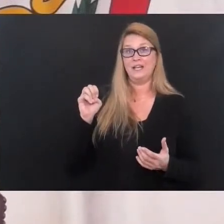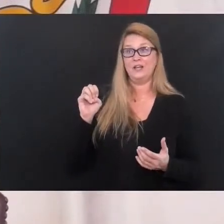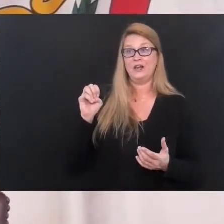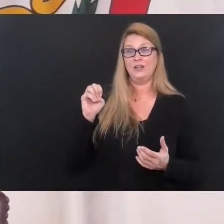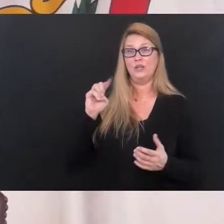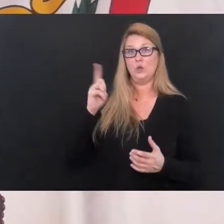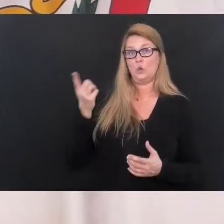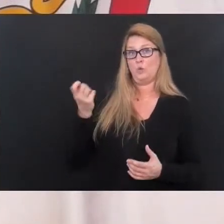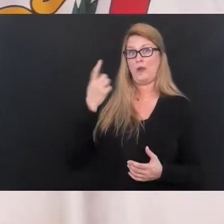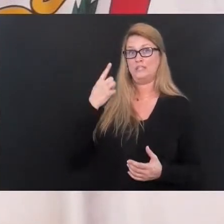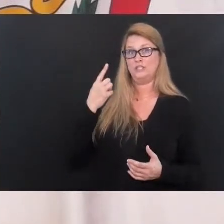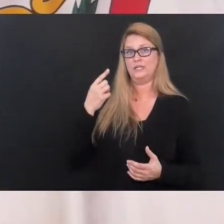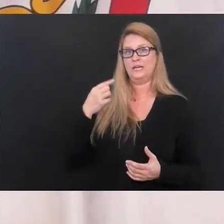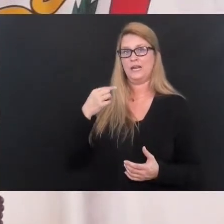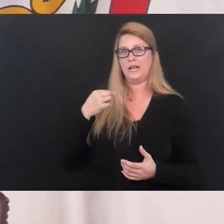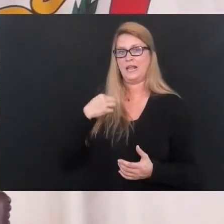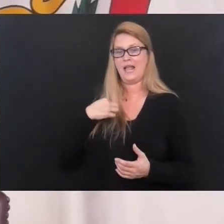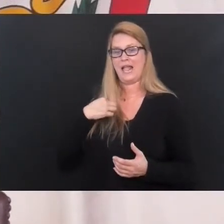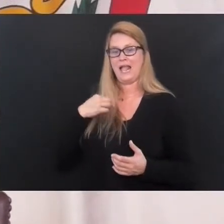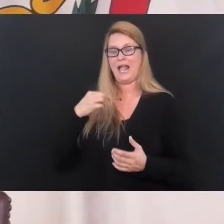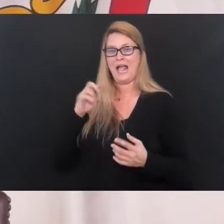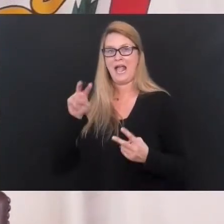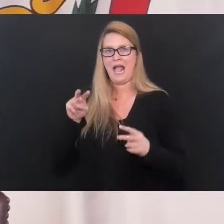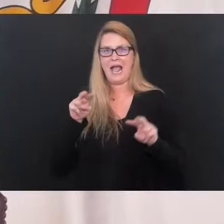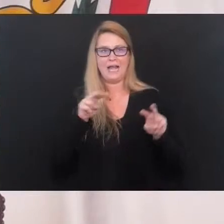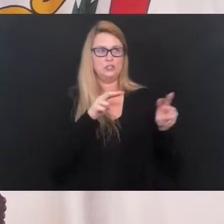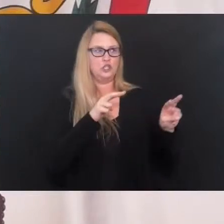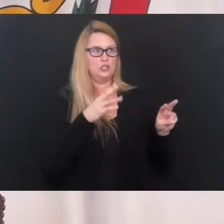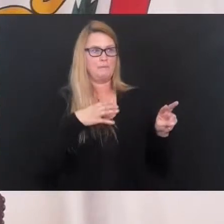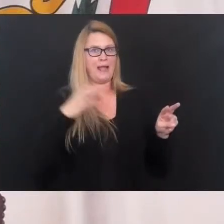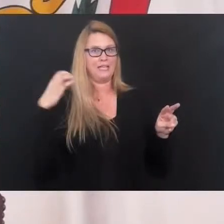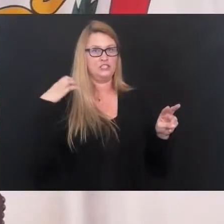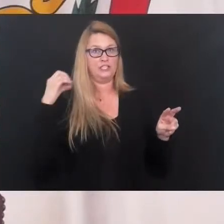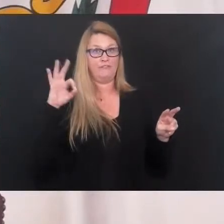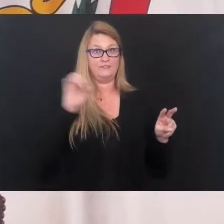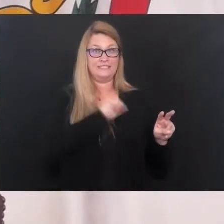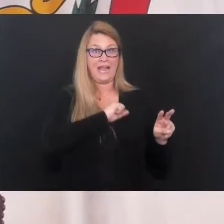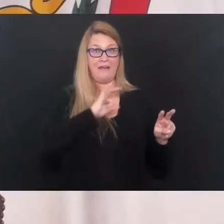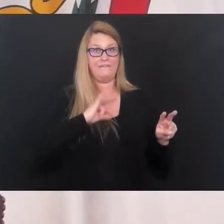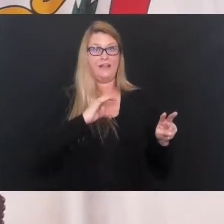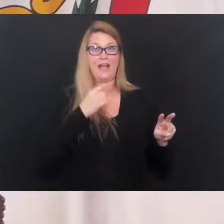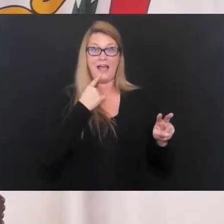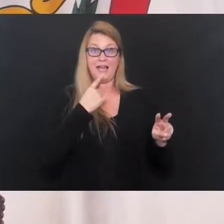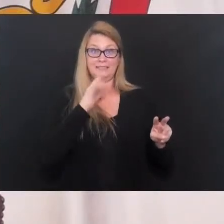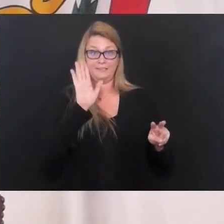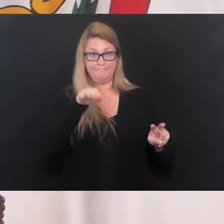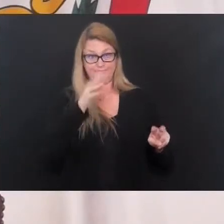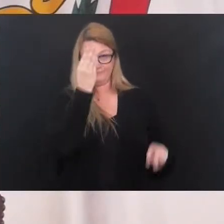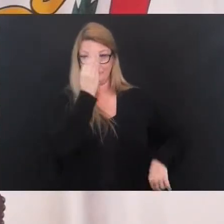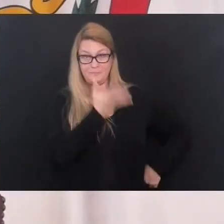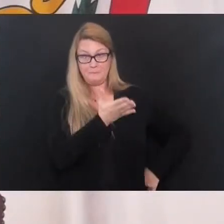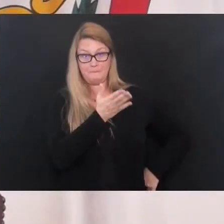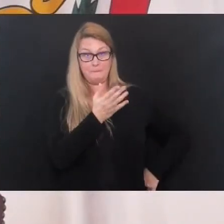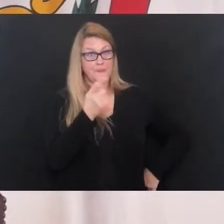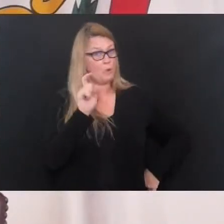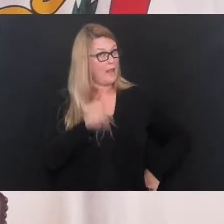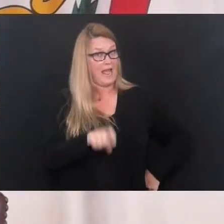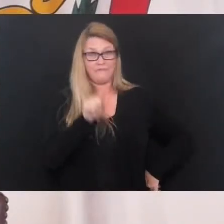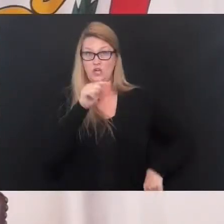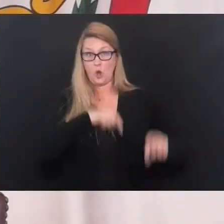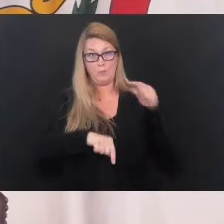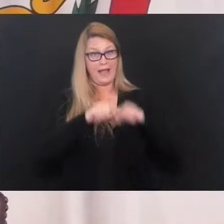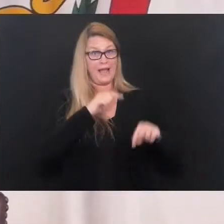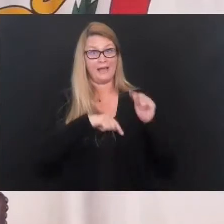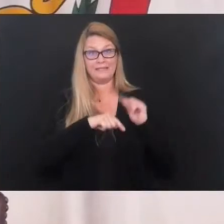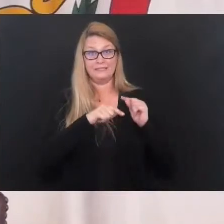question, I turned to my chief of staff right that second and I said, Chief, now listen, we got to go back and